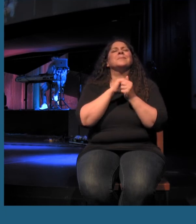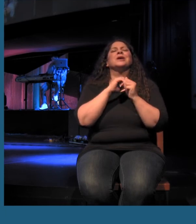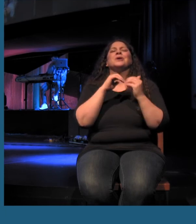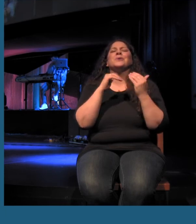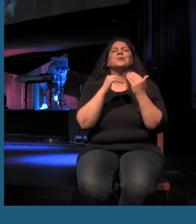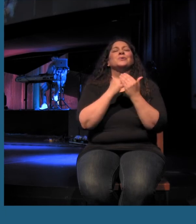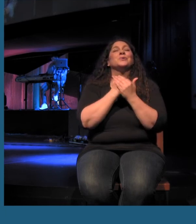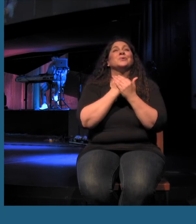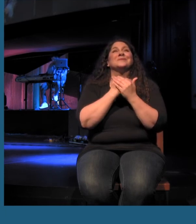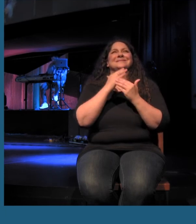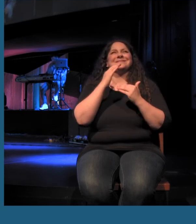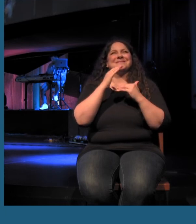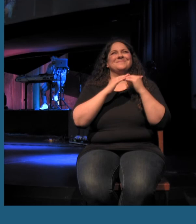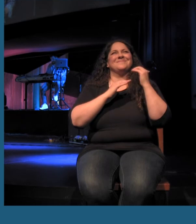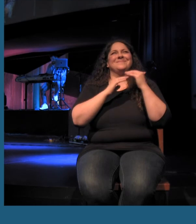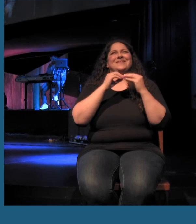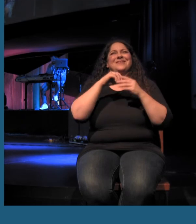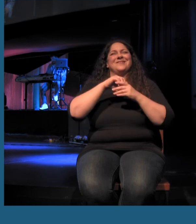rebuild,